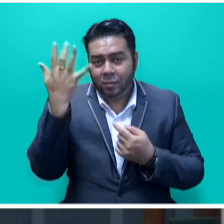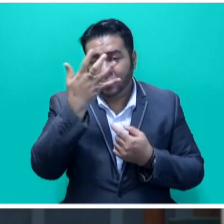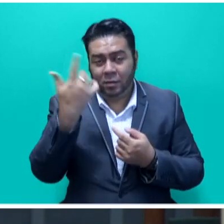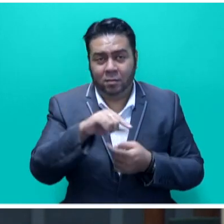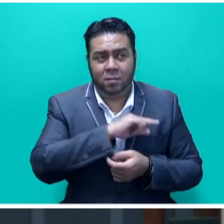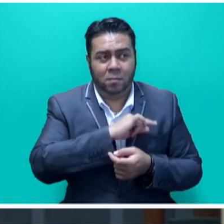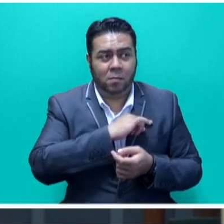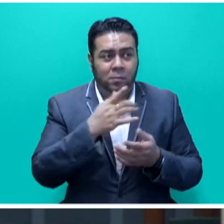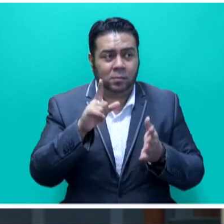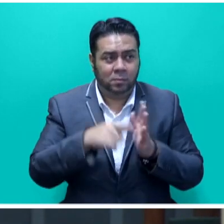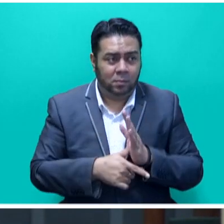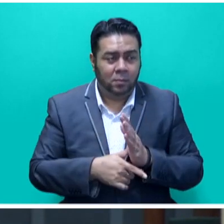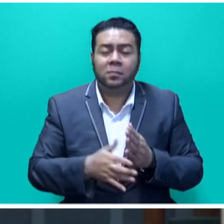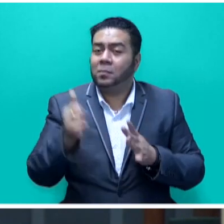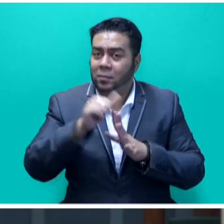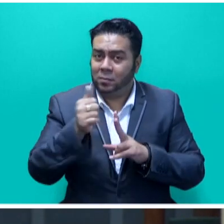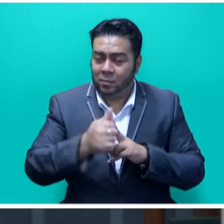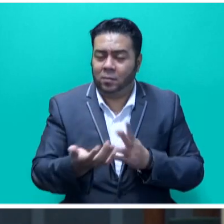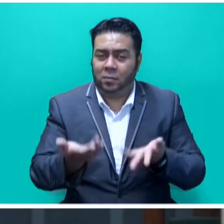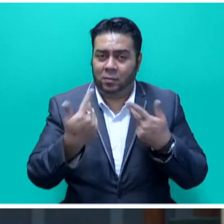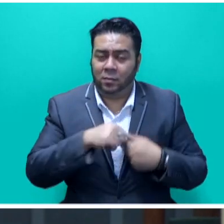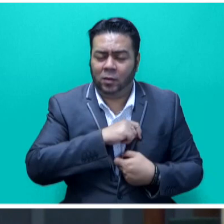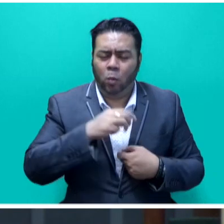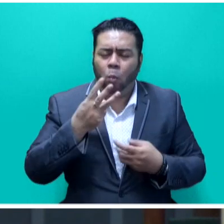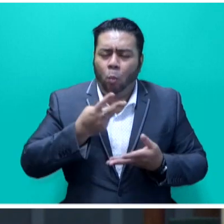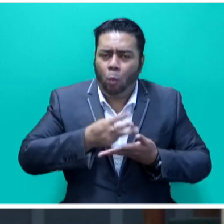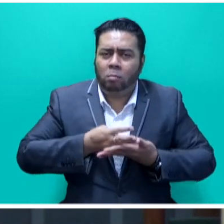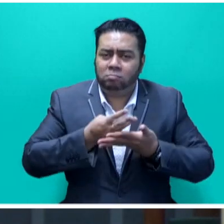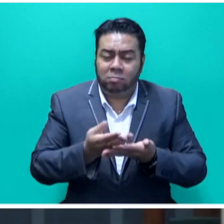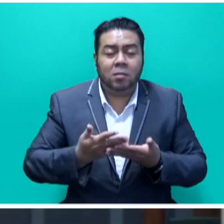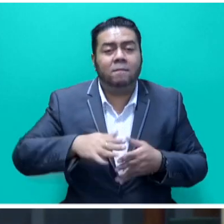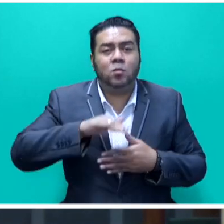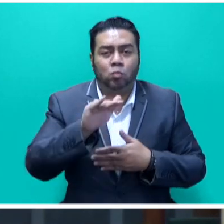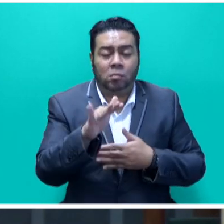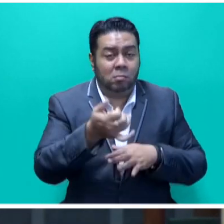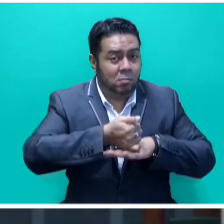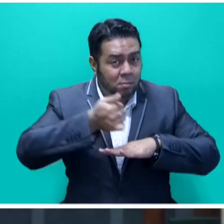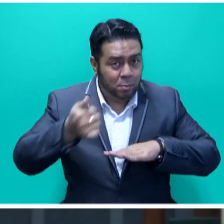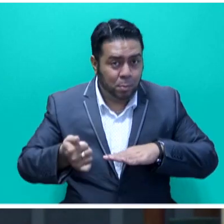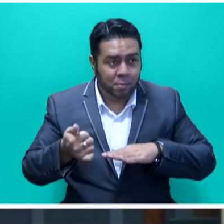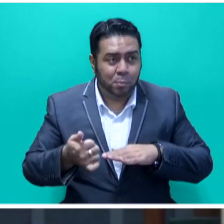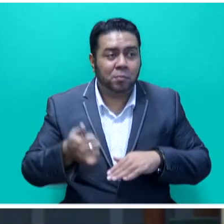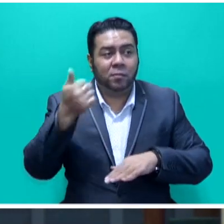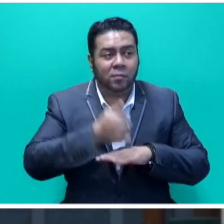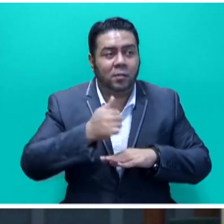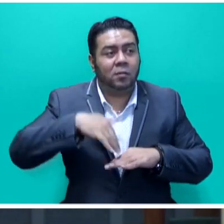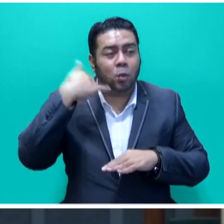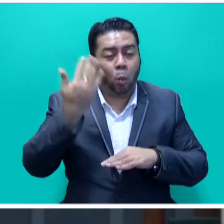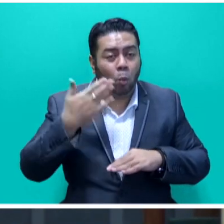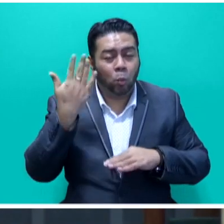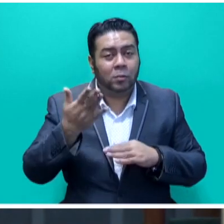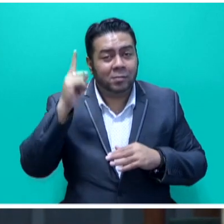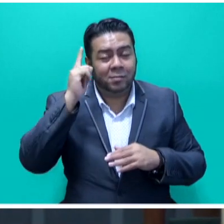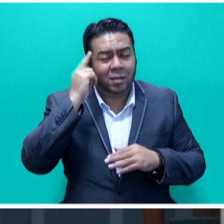given time, but also threatens our well-being in the future. And as a government, Mr. Speaker, a government that has always considered the